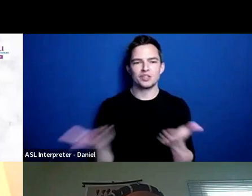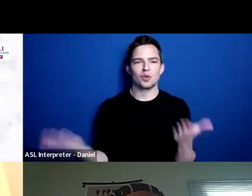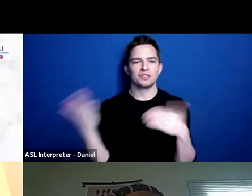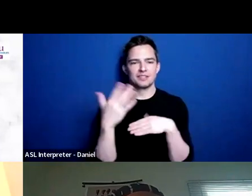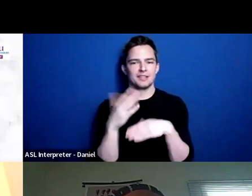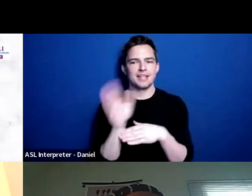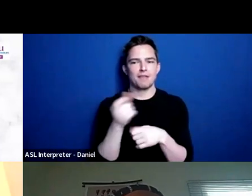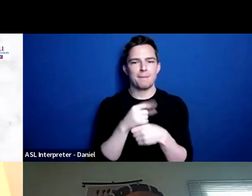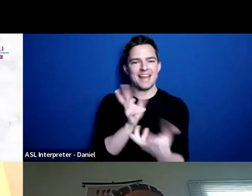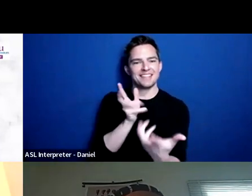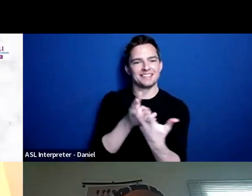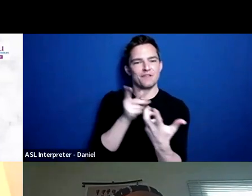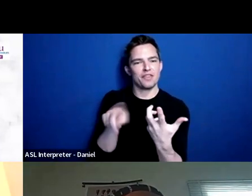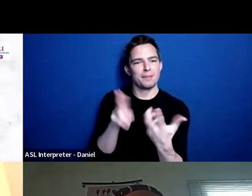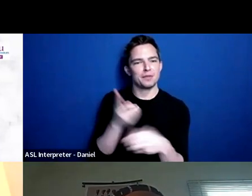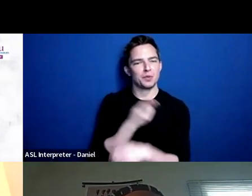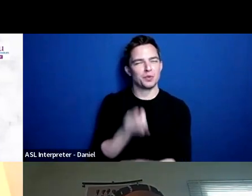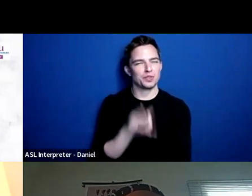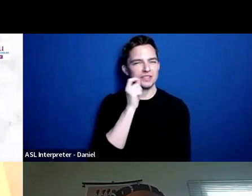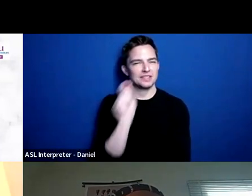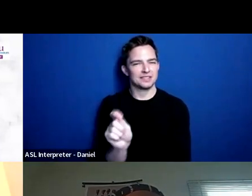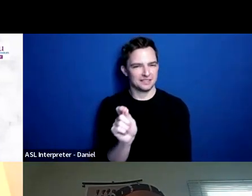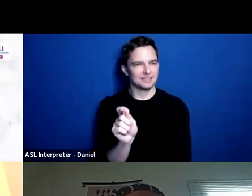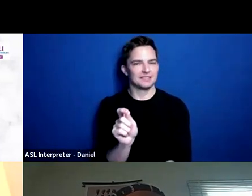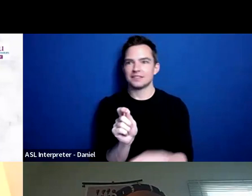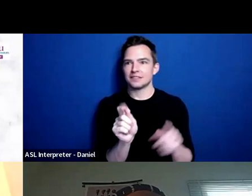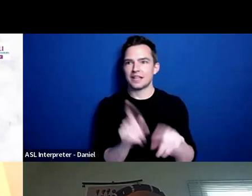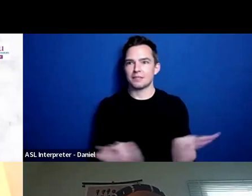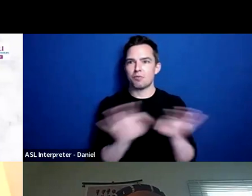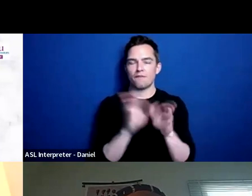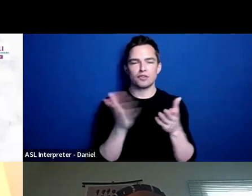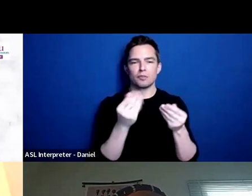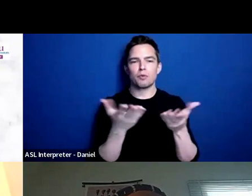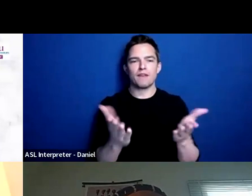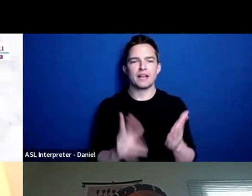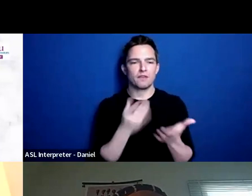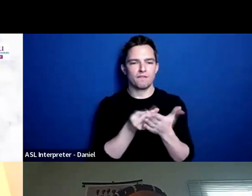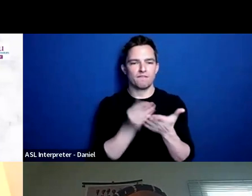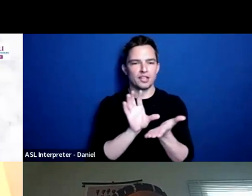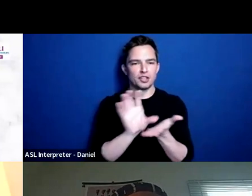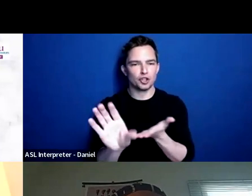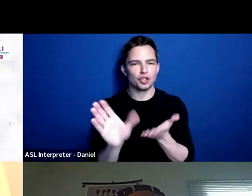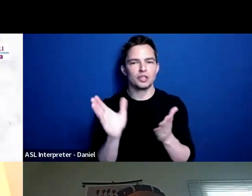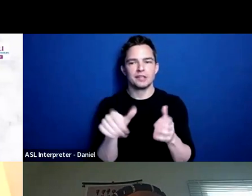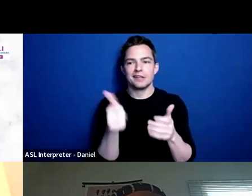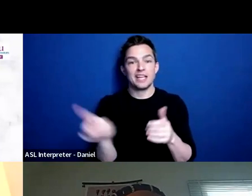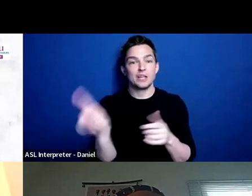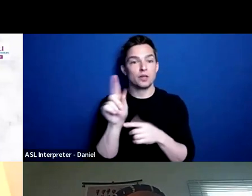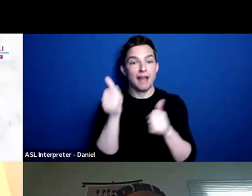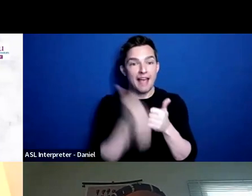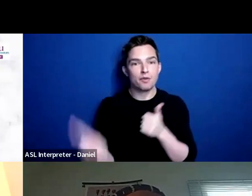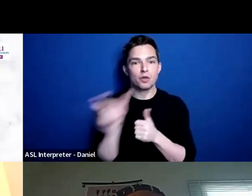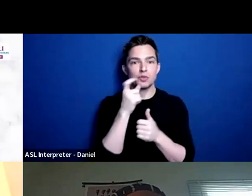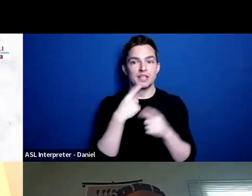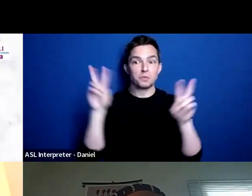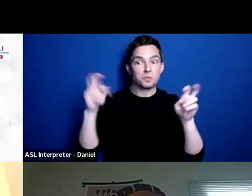were never meant for them to use. And so it's really important for service providers, for funders, for anyone and everyone who says